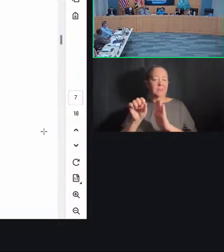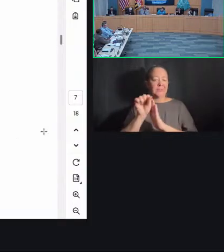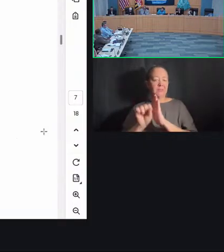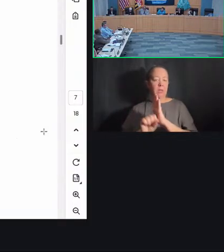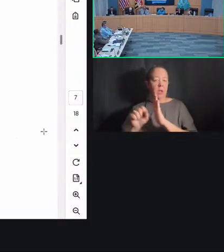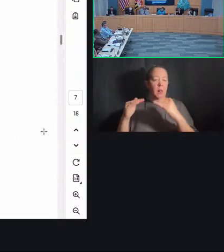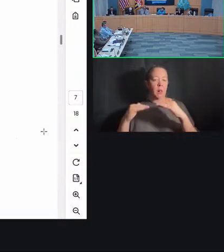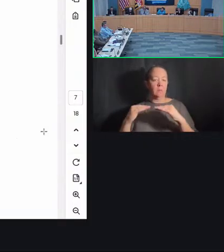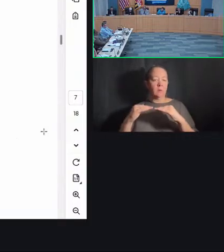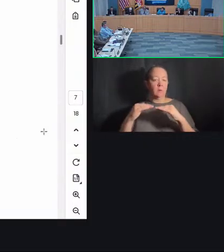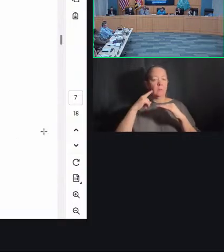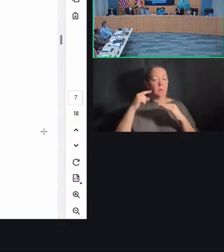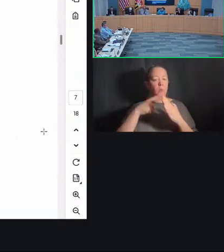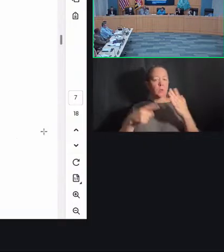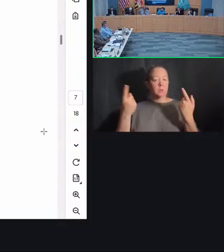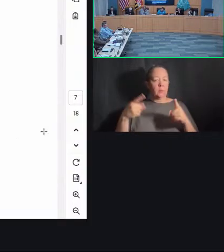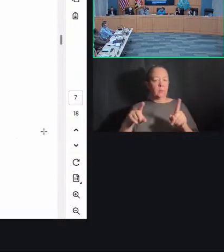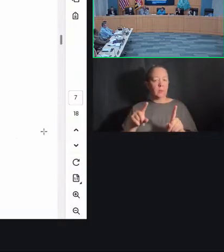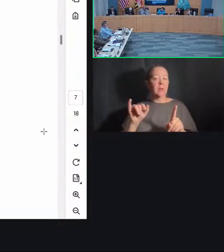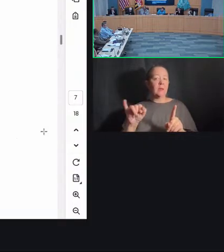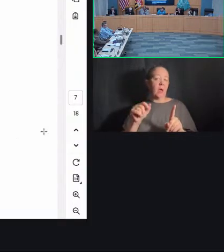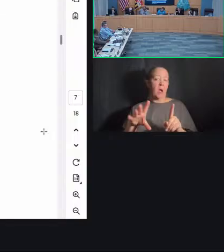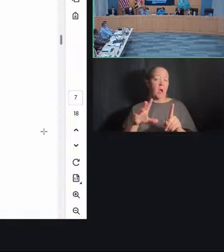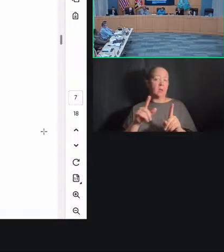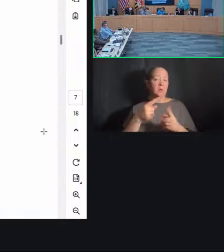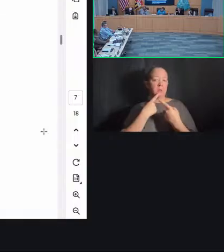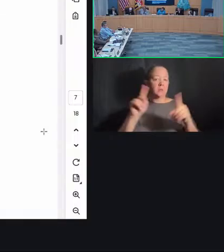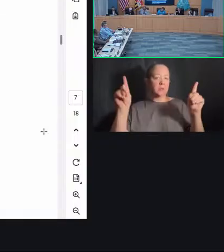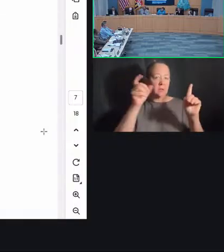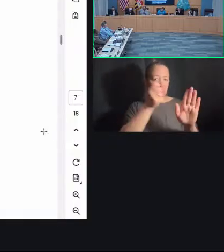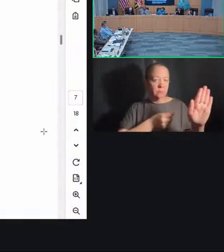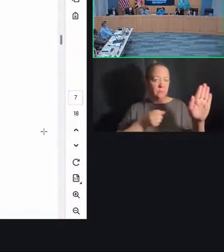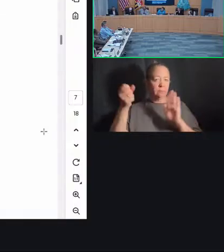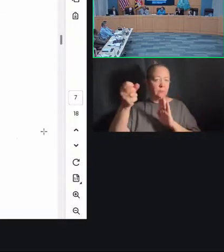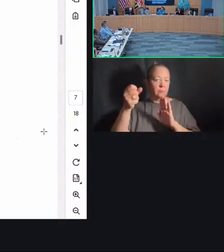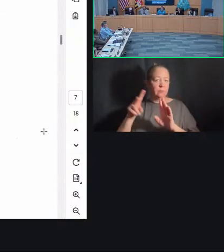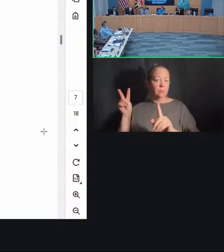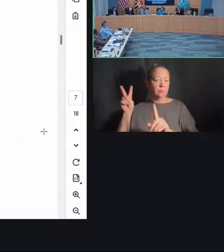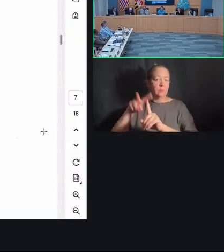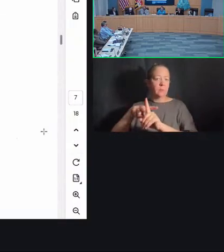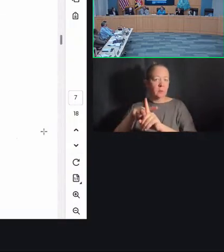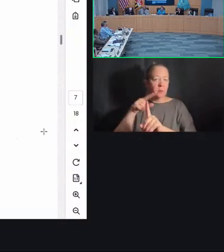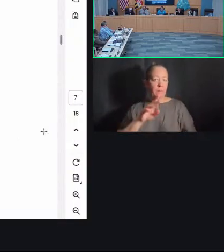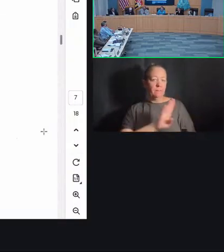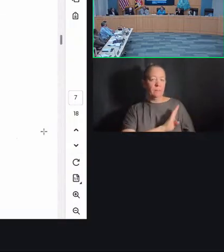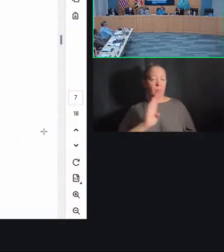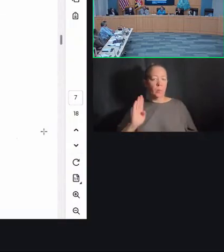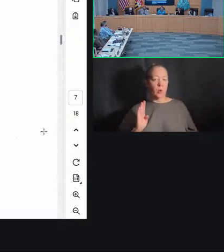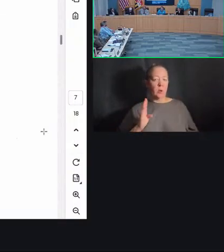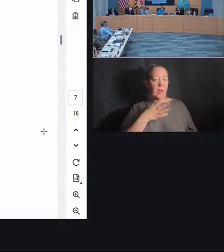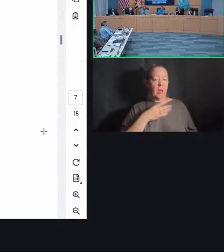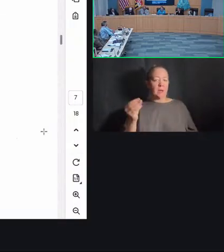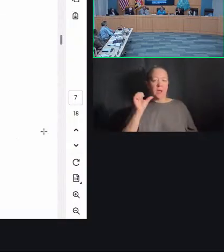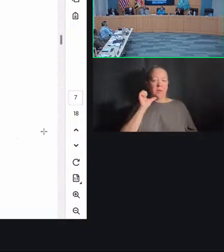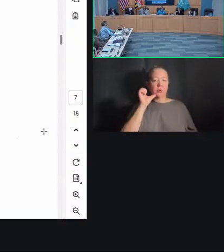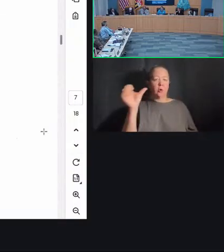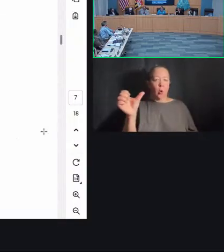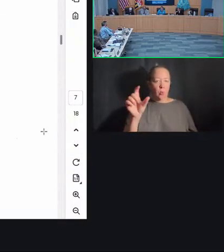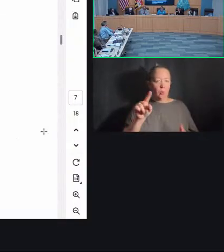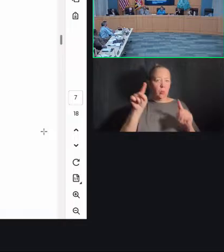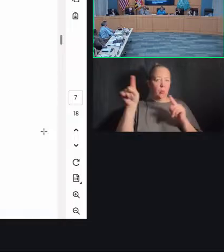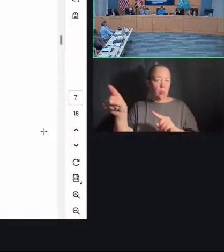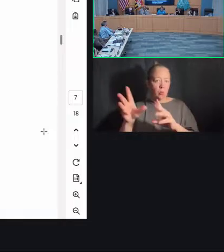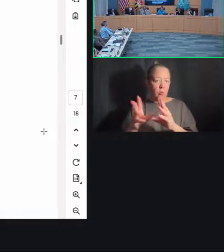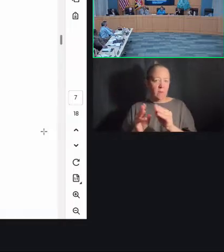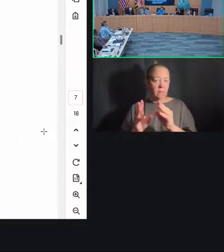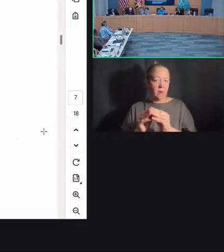So if I make the board and based on what he's saying, and I don't attend the conference, then I'm off the board for that. So I just want to make